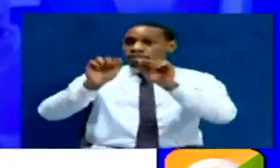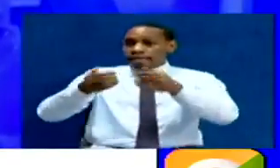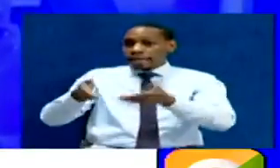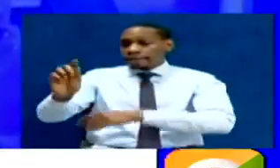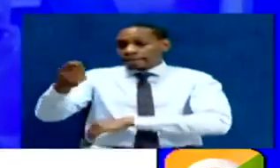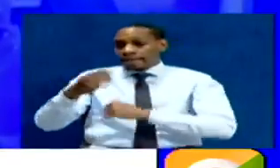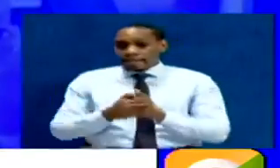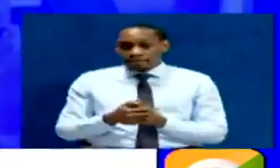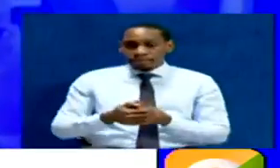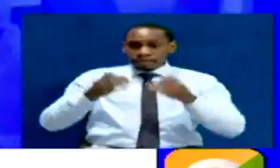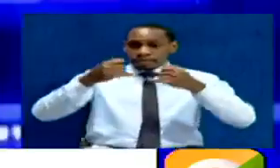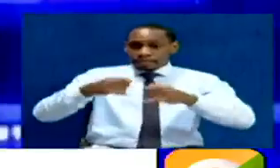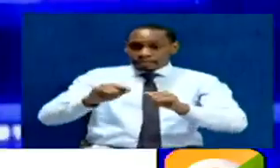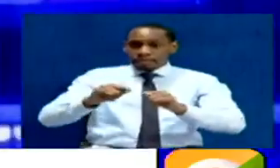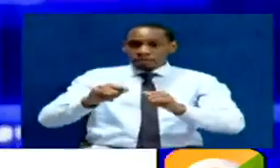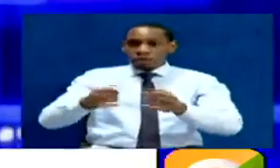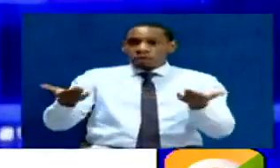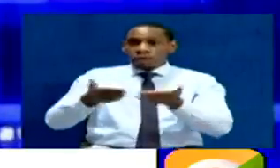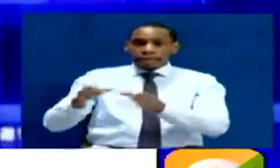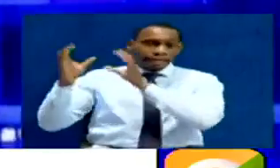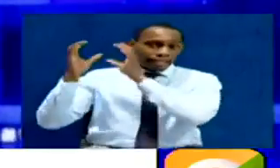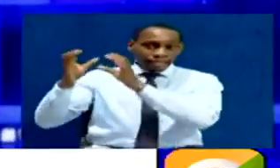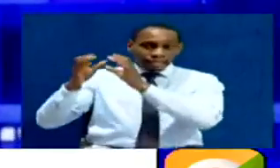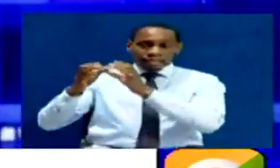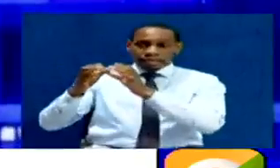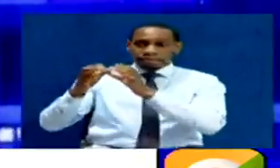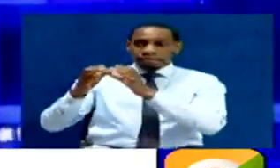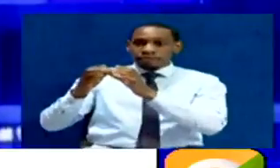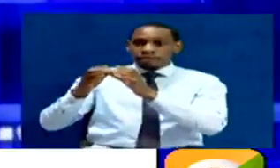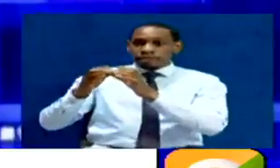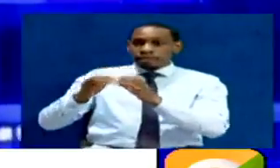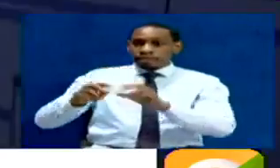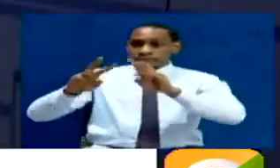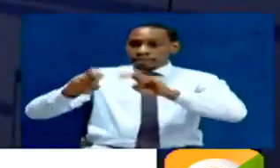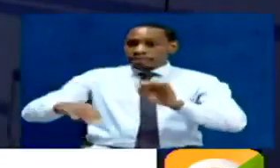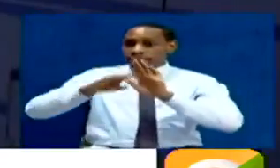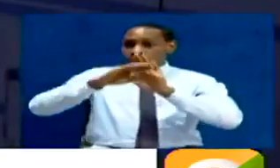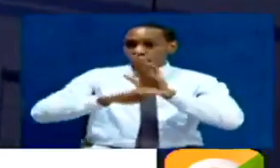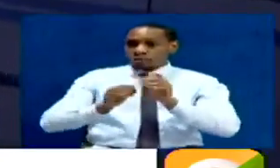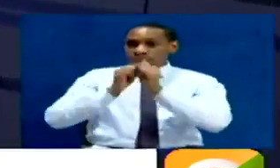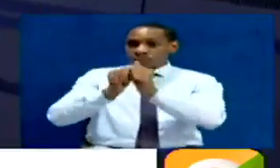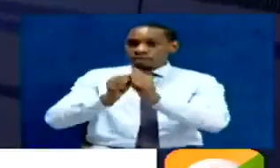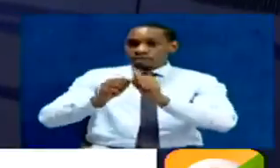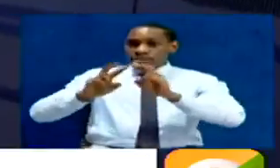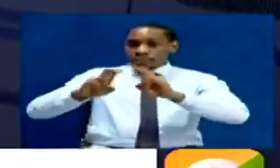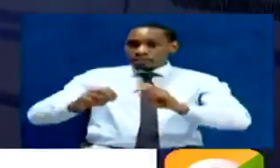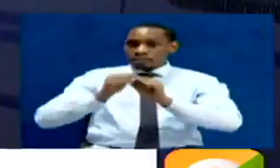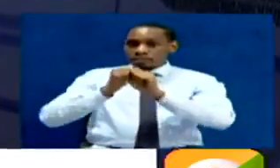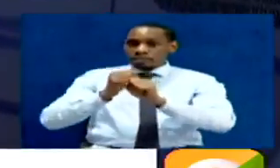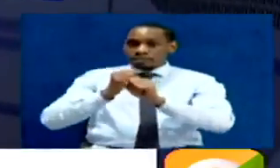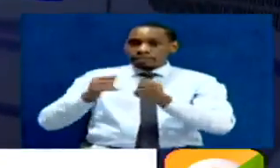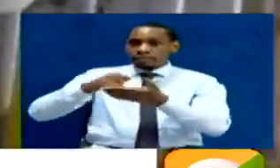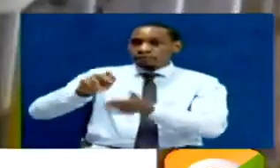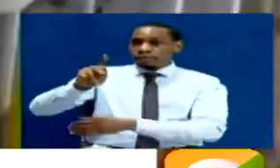in Kenya. The trial was hosted at the Kilifi-based KEMRI Welcome Trust Research Program, a long-standing collaboration